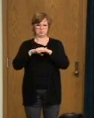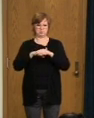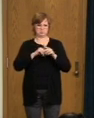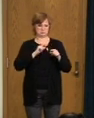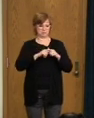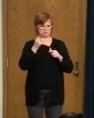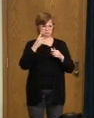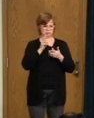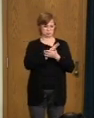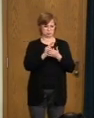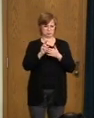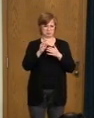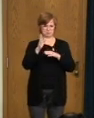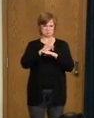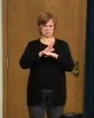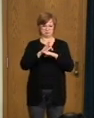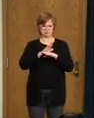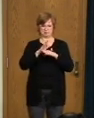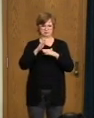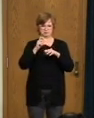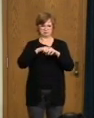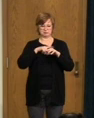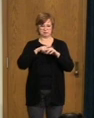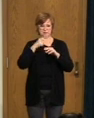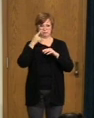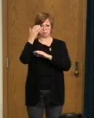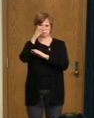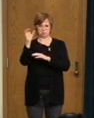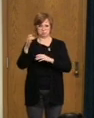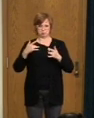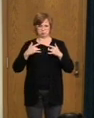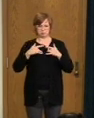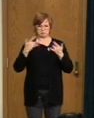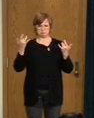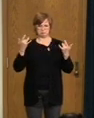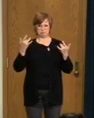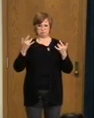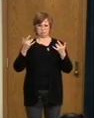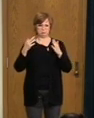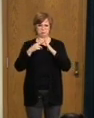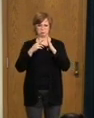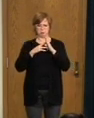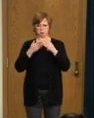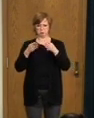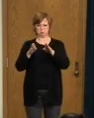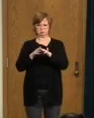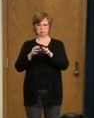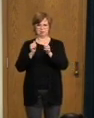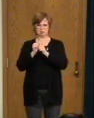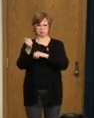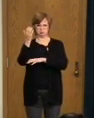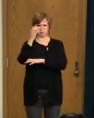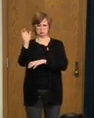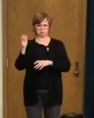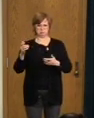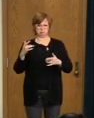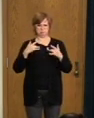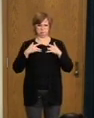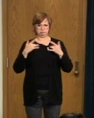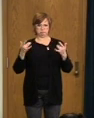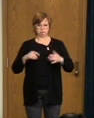Well, I think the retail, the protocols, again, I think the protocols that are in